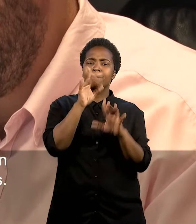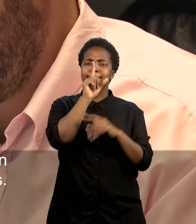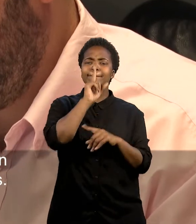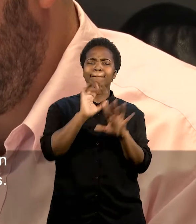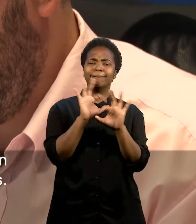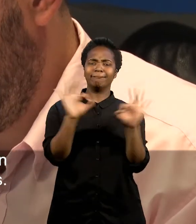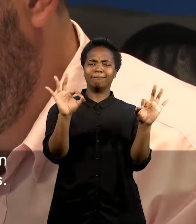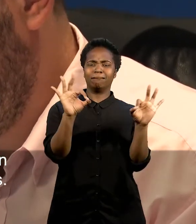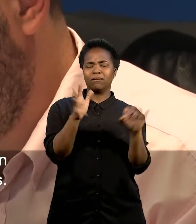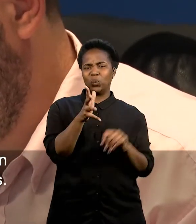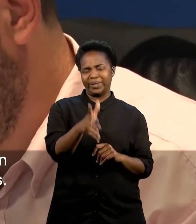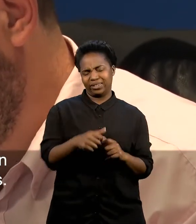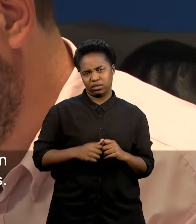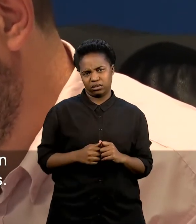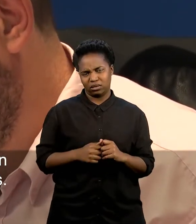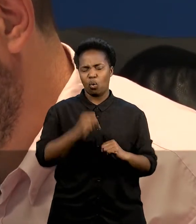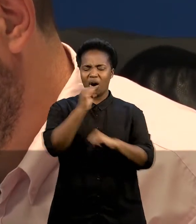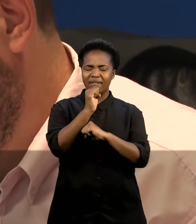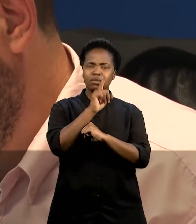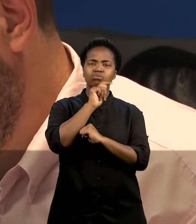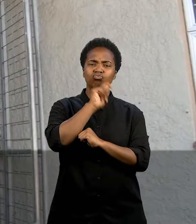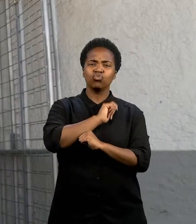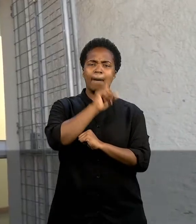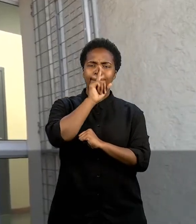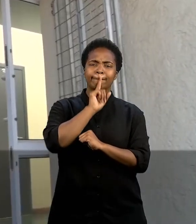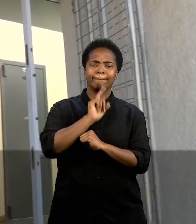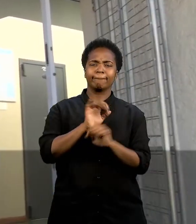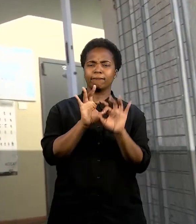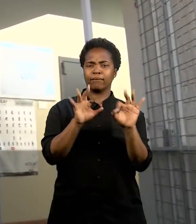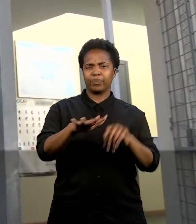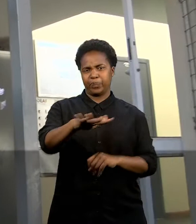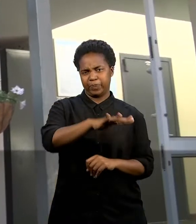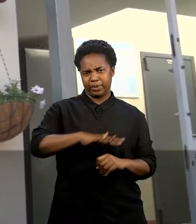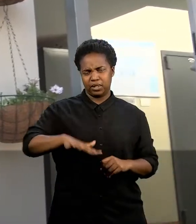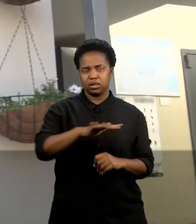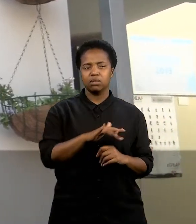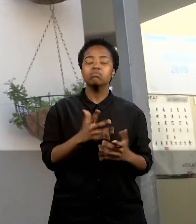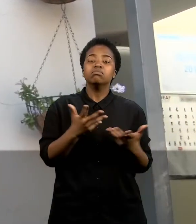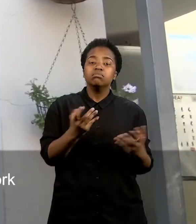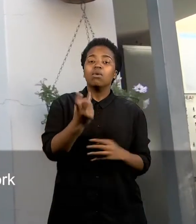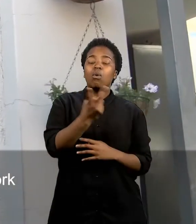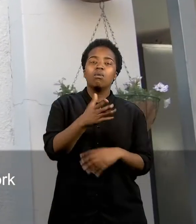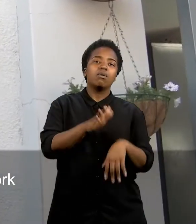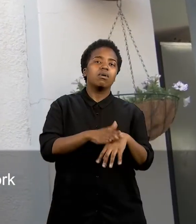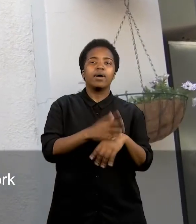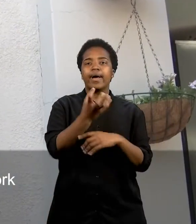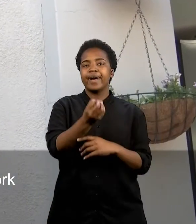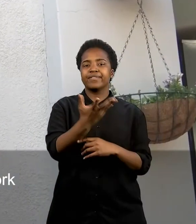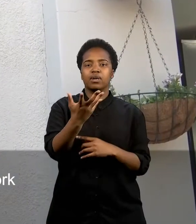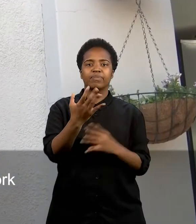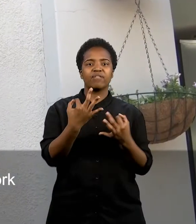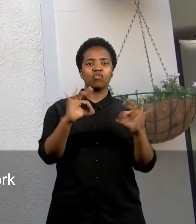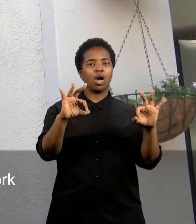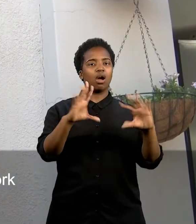irritated when there is so much vibration. So the office should really be a quiet environment, and they should